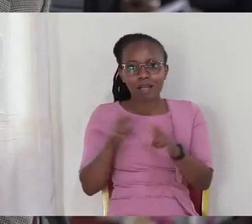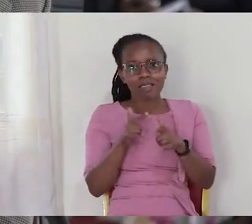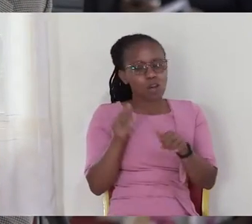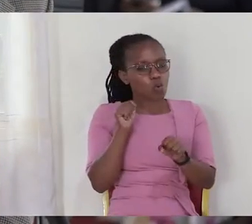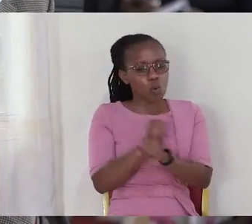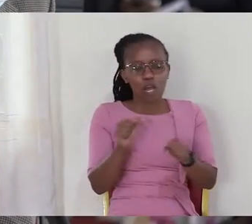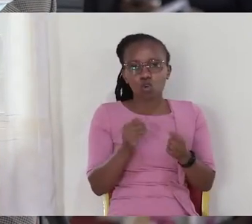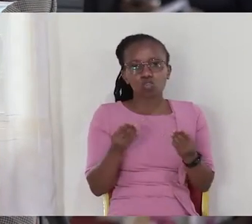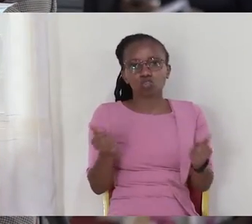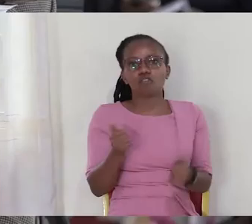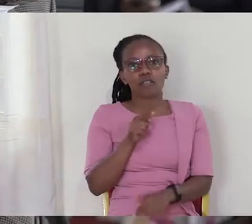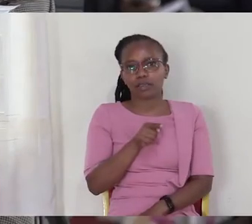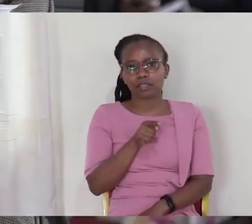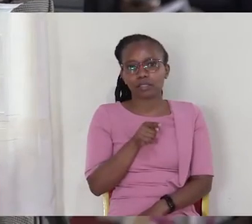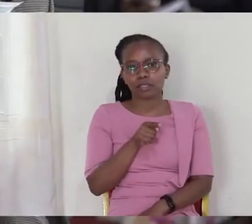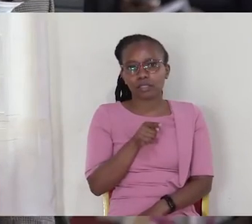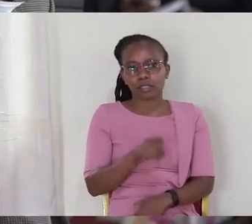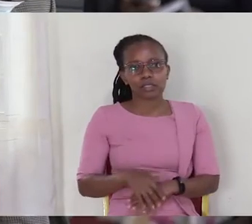this.